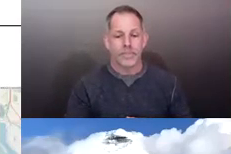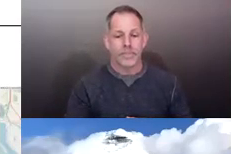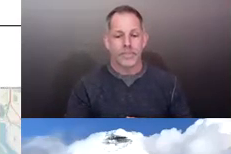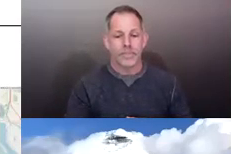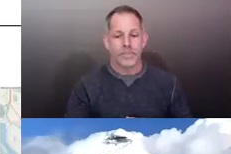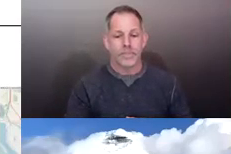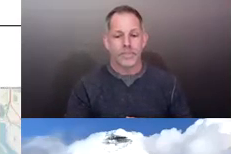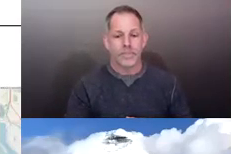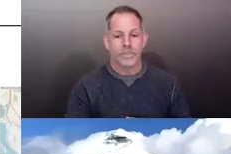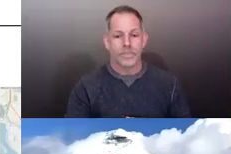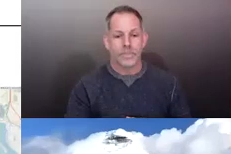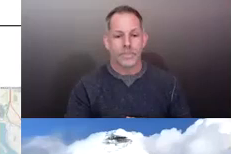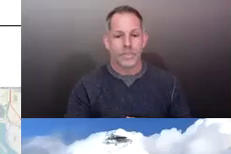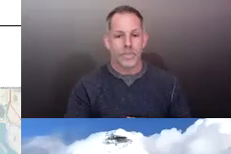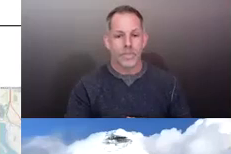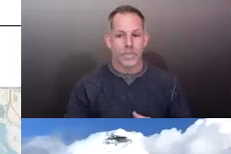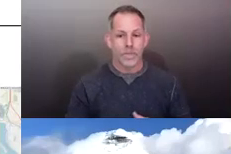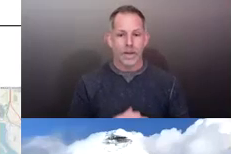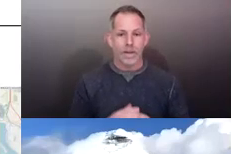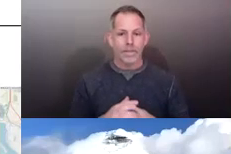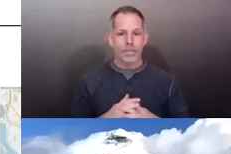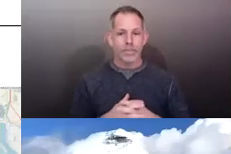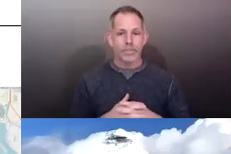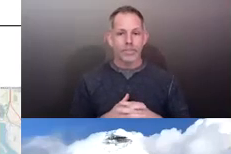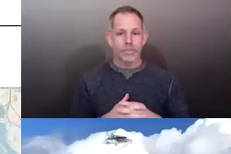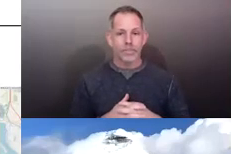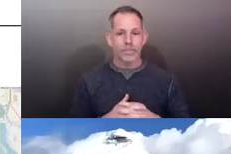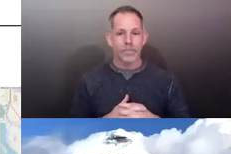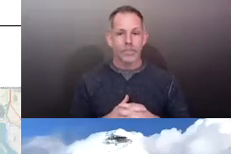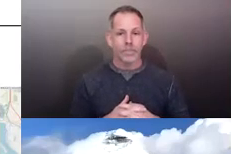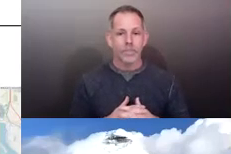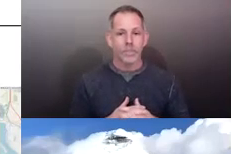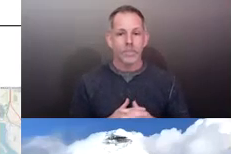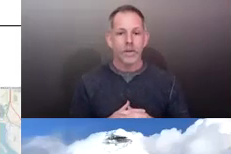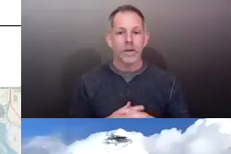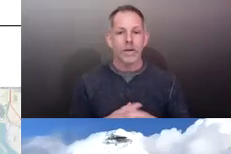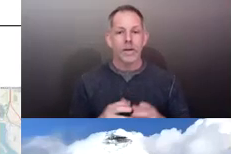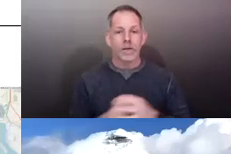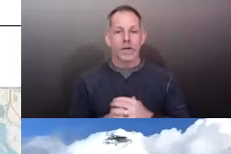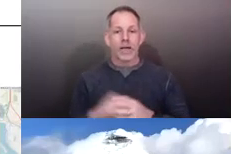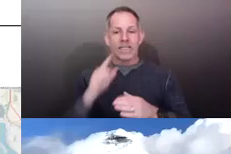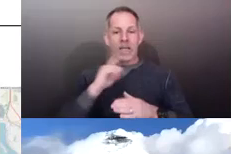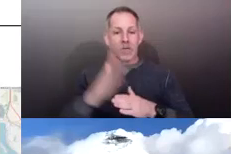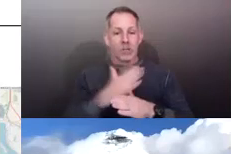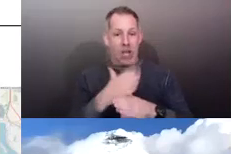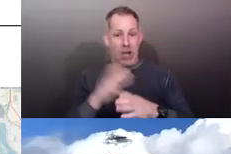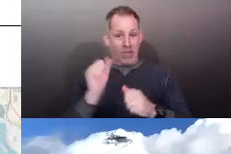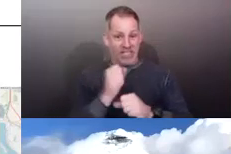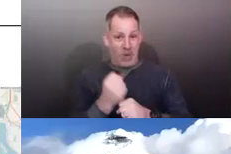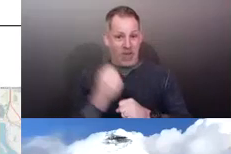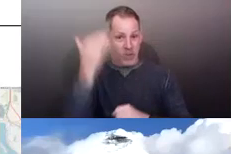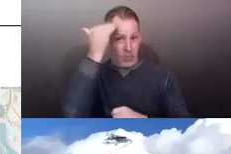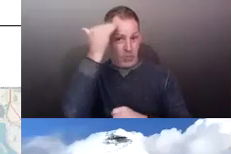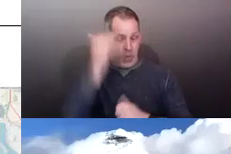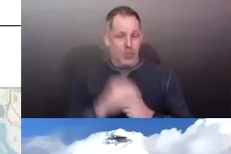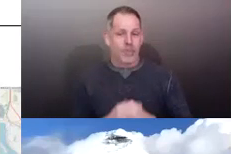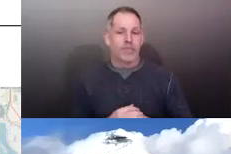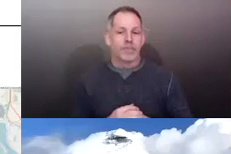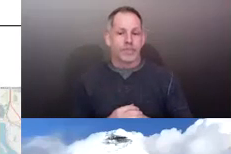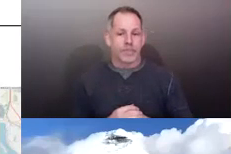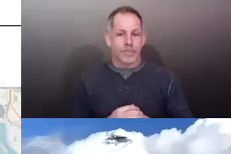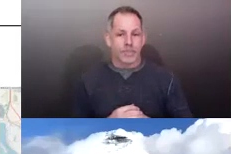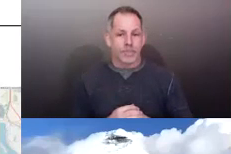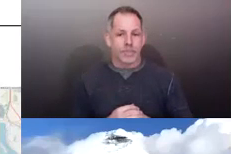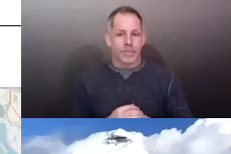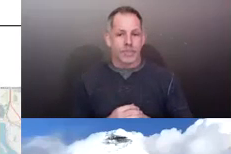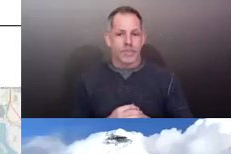So maintaining and sharing situational awareness, basically making sure everyone knows what we know and that we can share information. That's a key